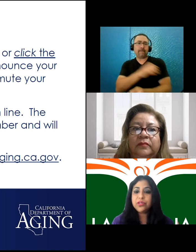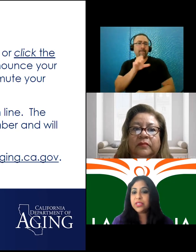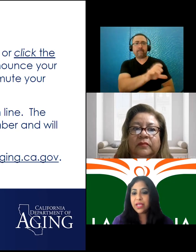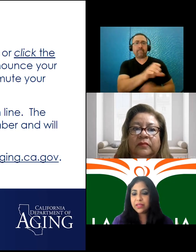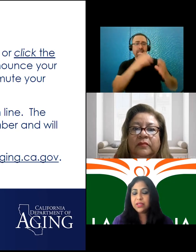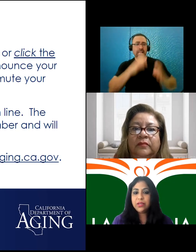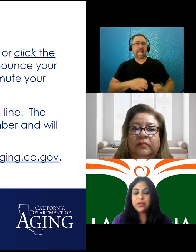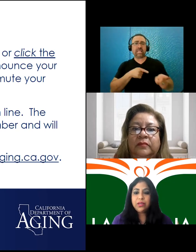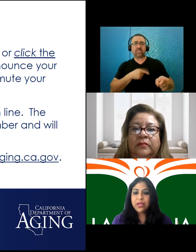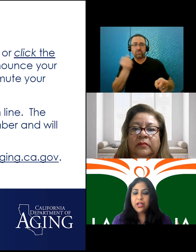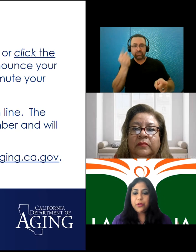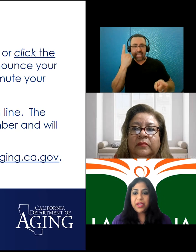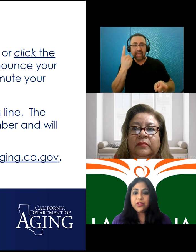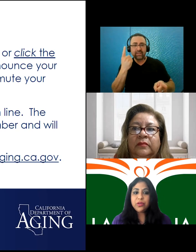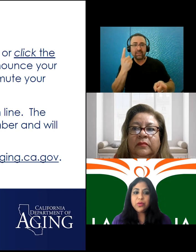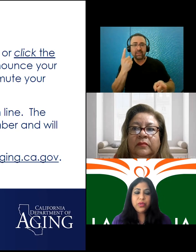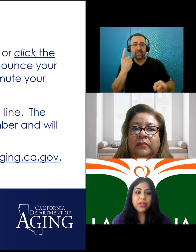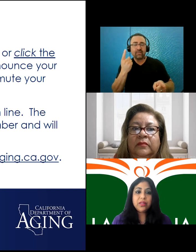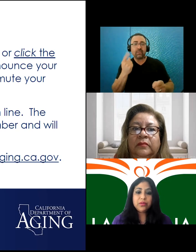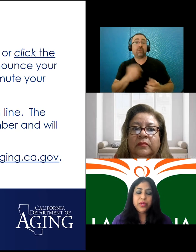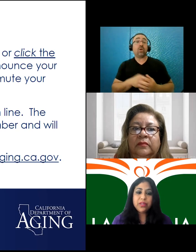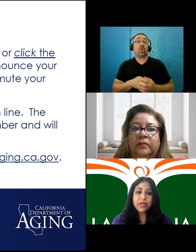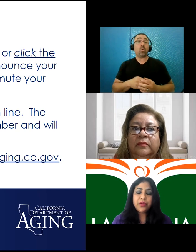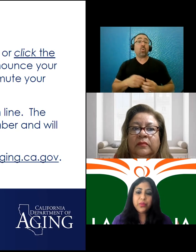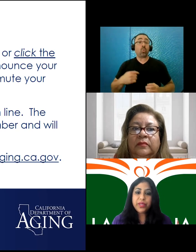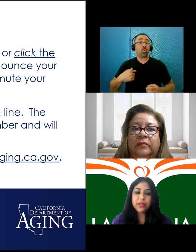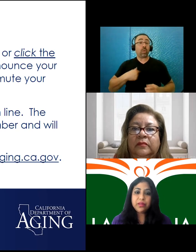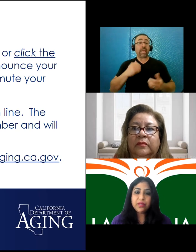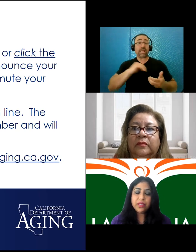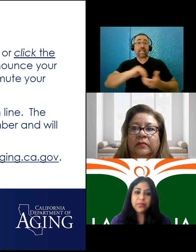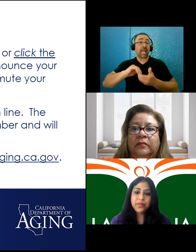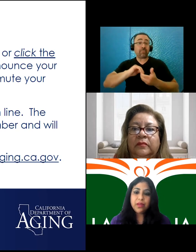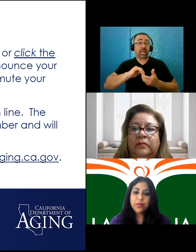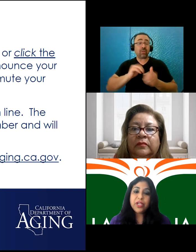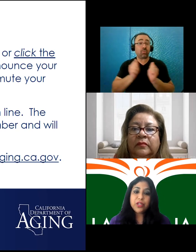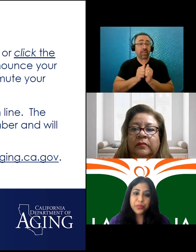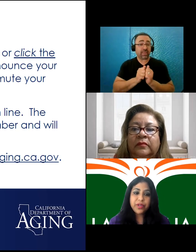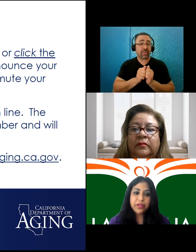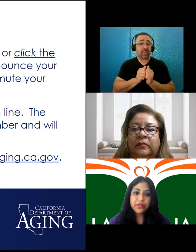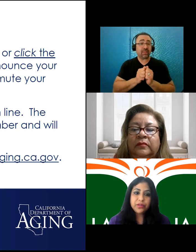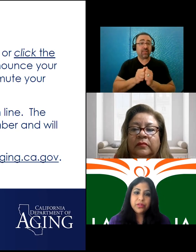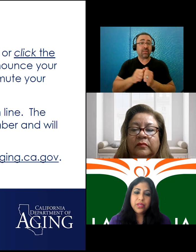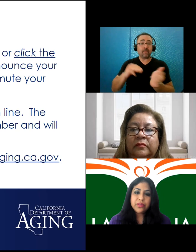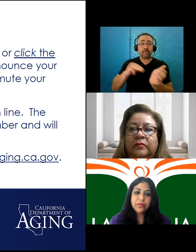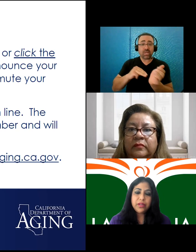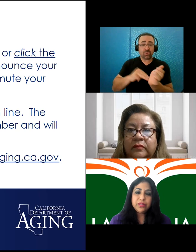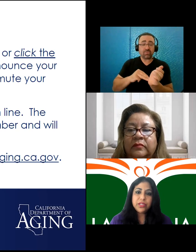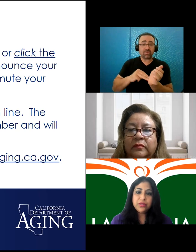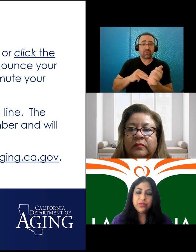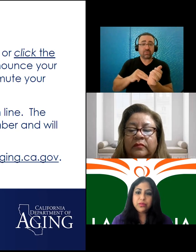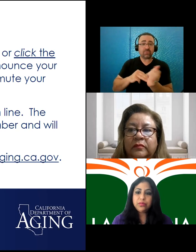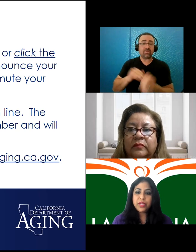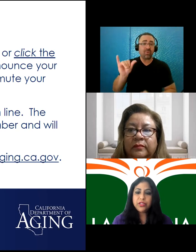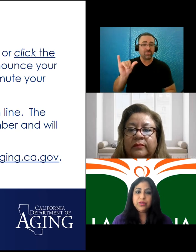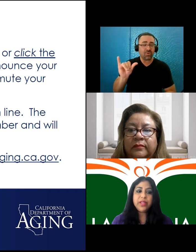client to understand. And so we collaborate with medical providers as well,